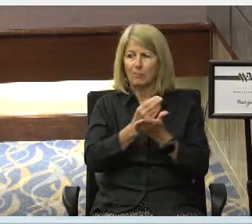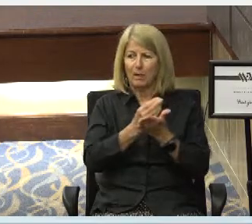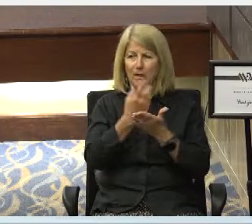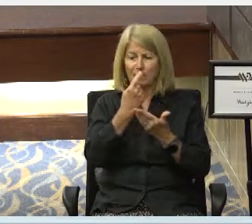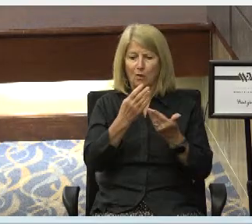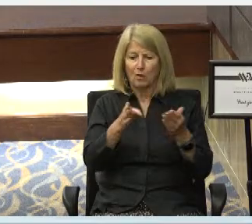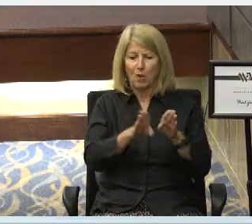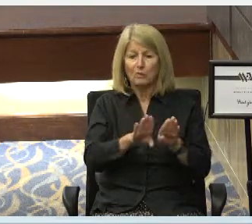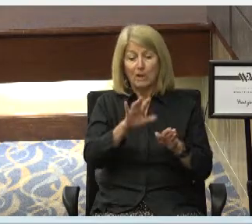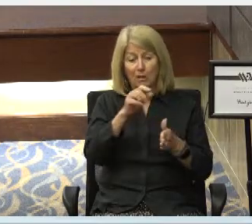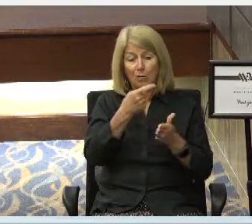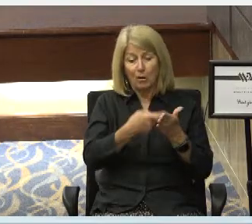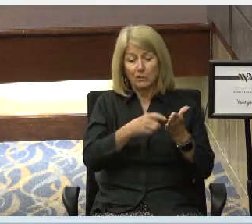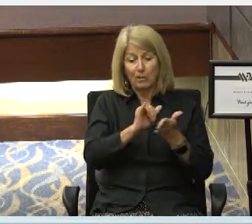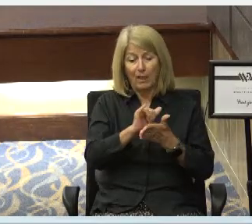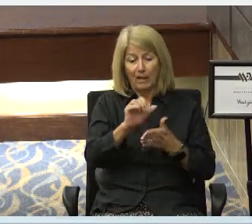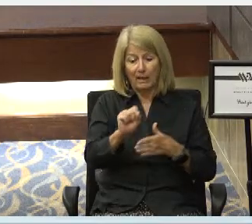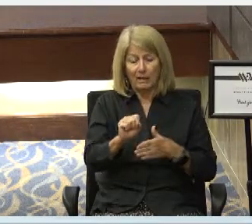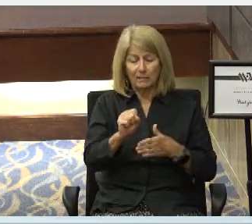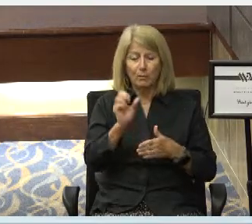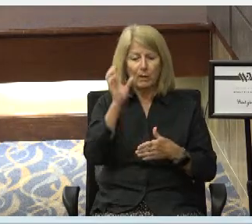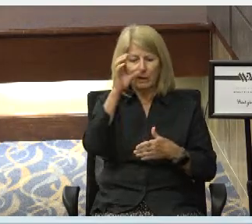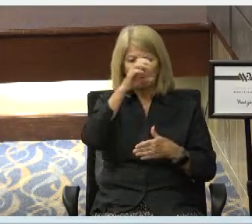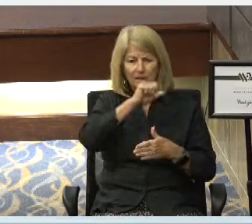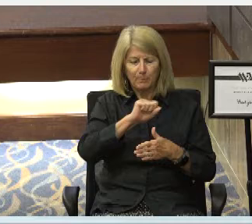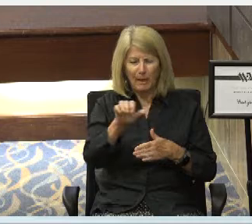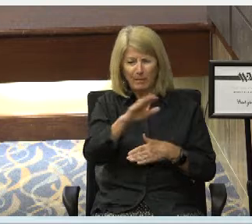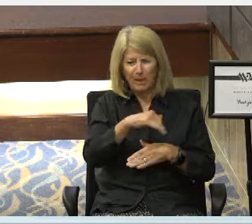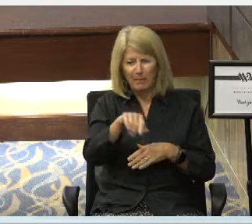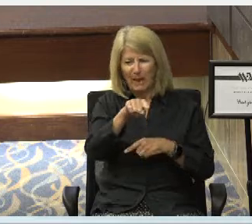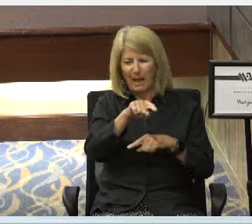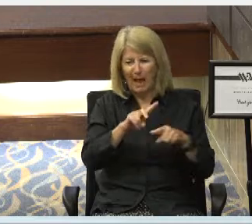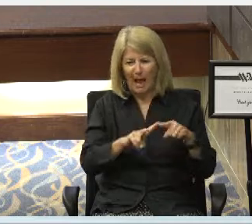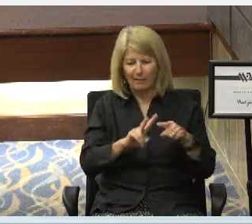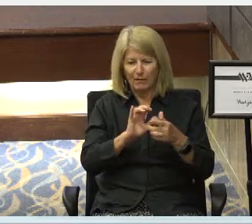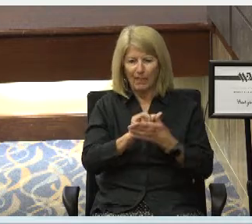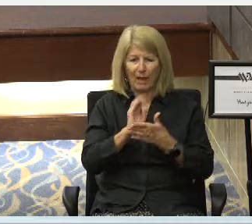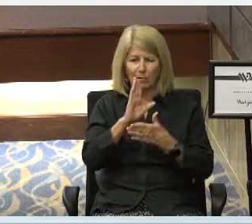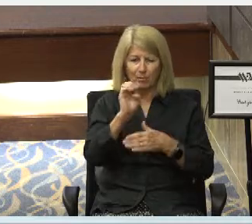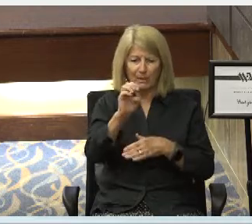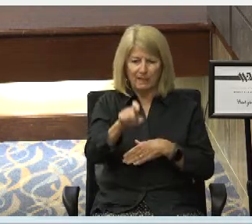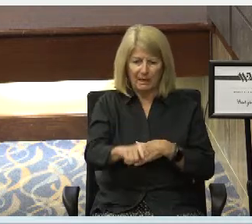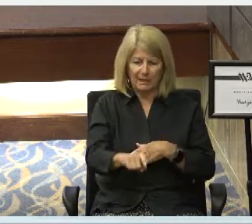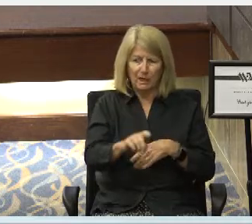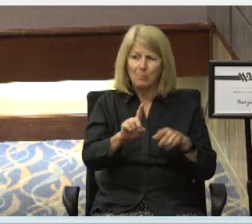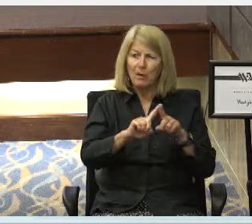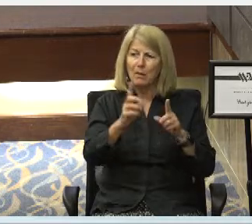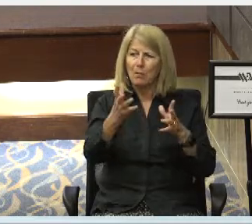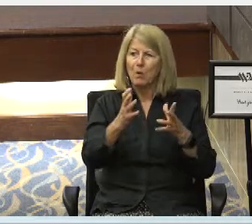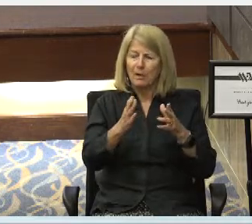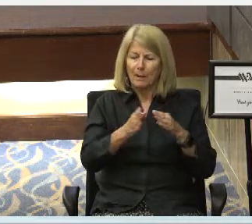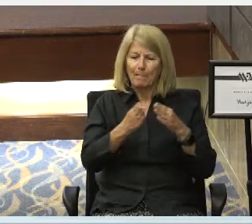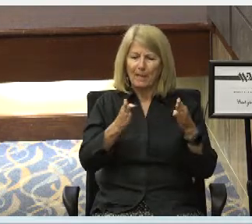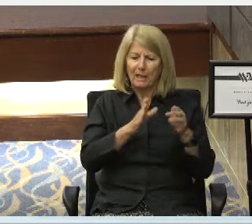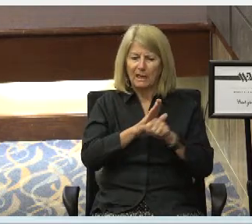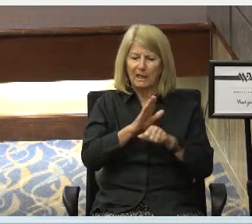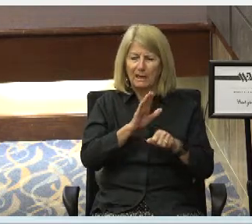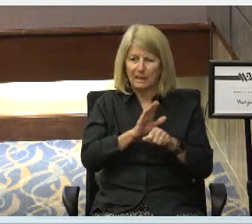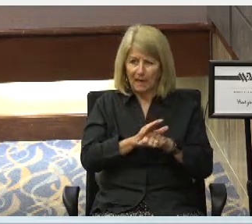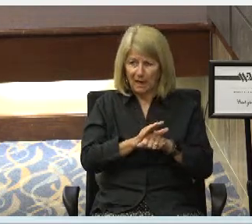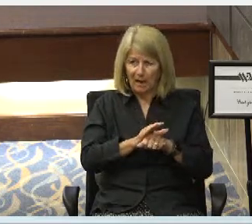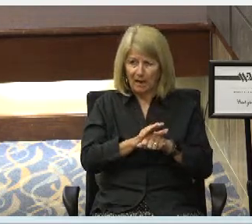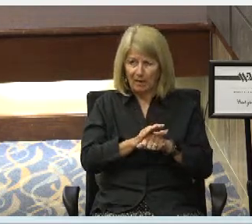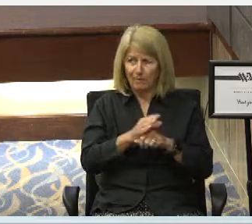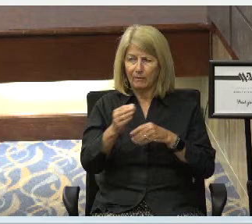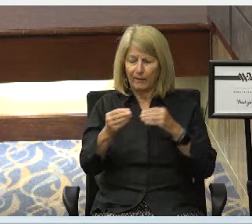it is. We anticipate probably about half of that will actually be needed, but we wanted to have a big enough buffer in here. There's